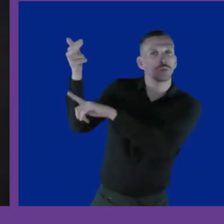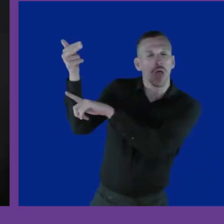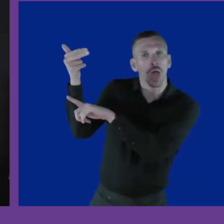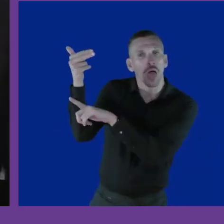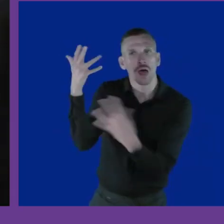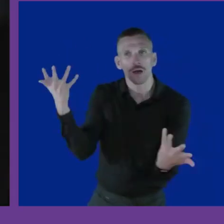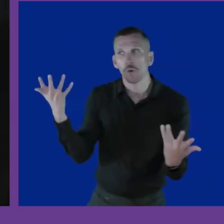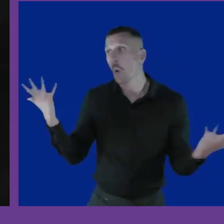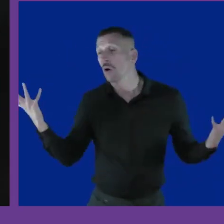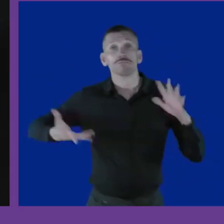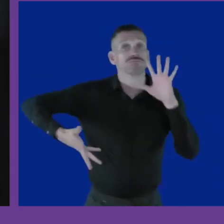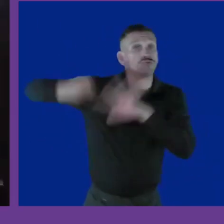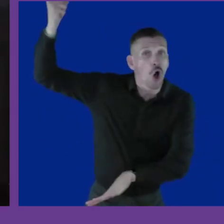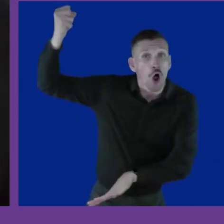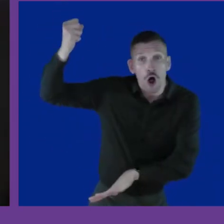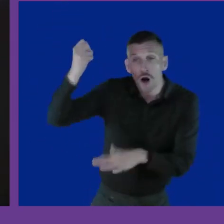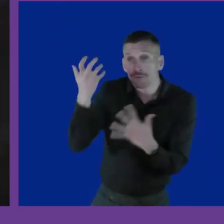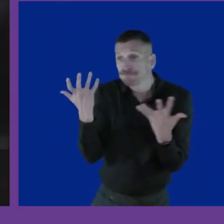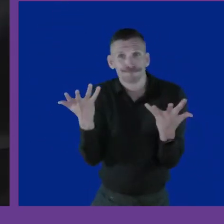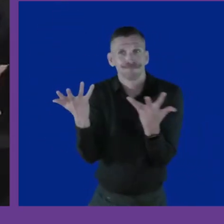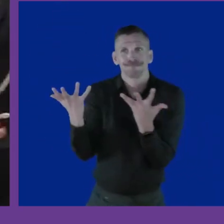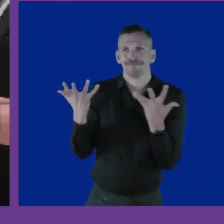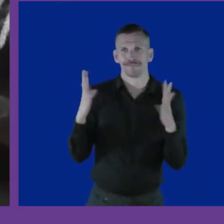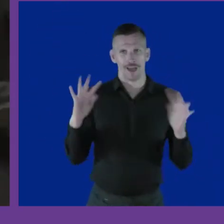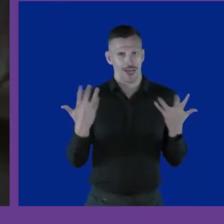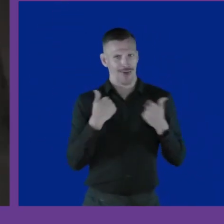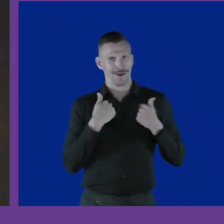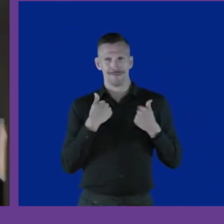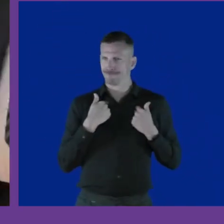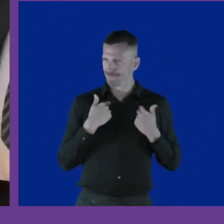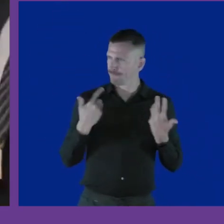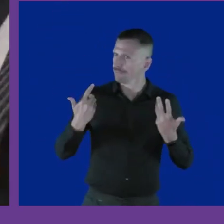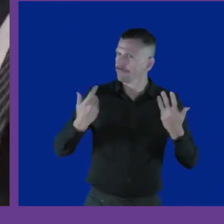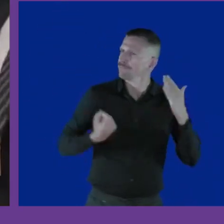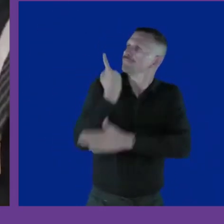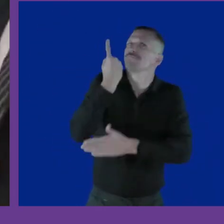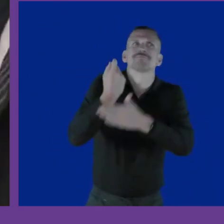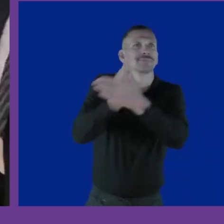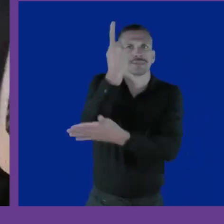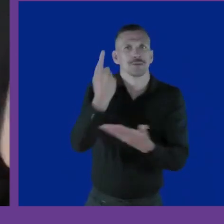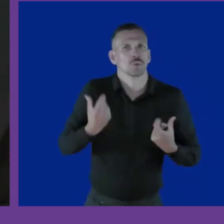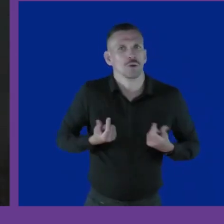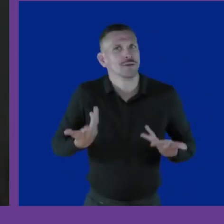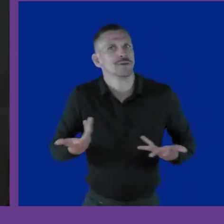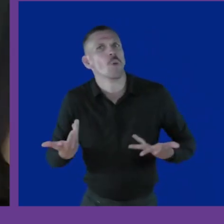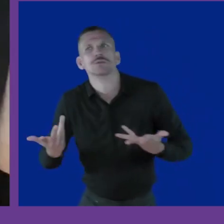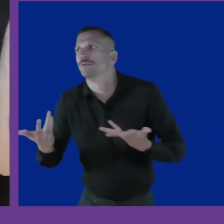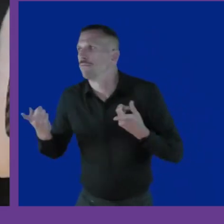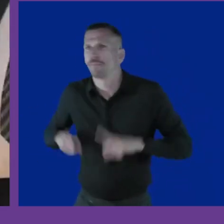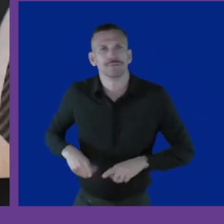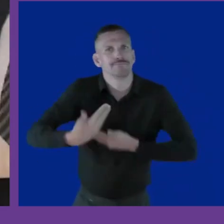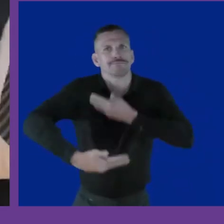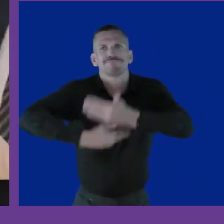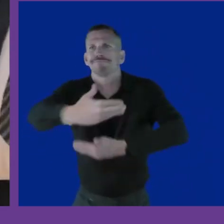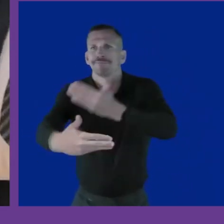stolen? And it's a situation that we have to consider. So I would